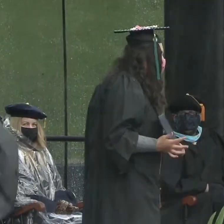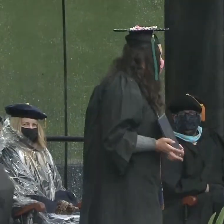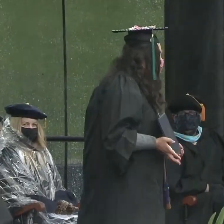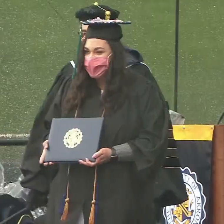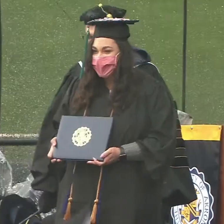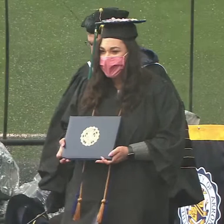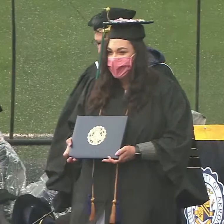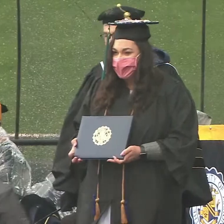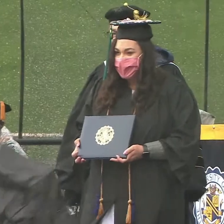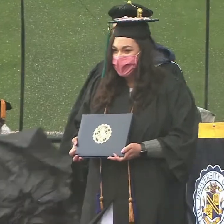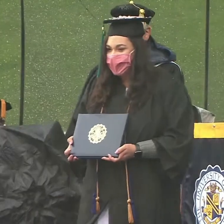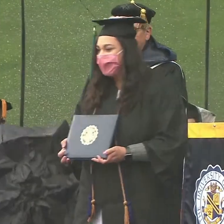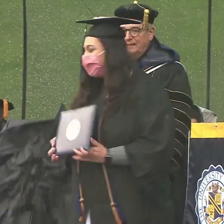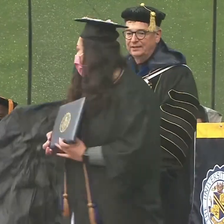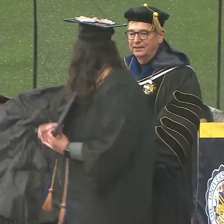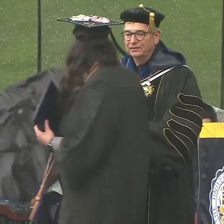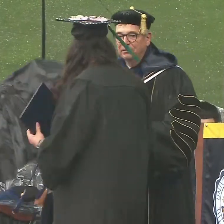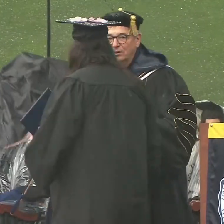Jenna Musla.